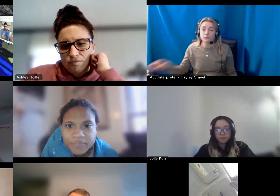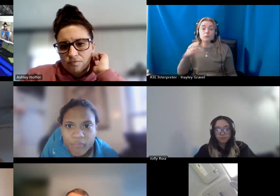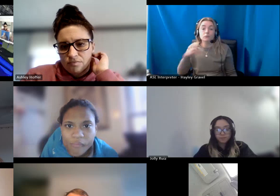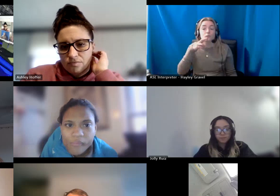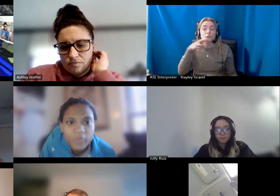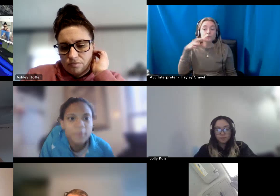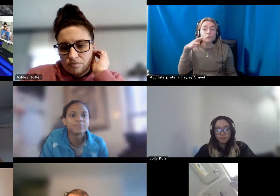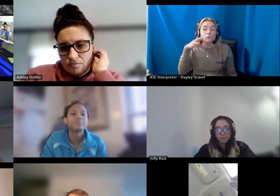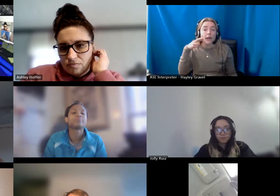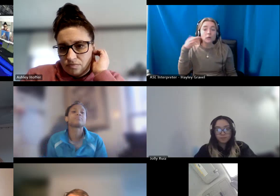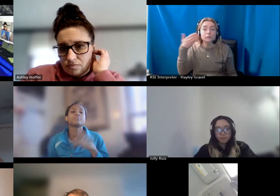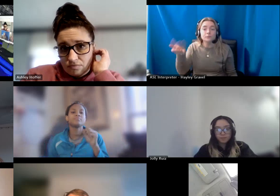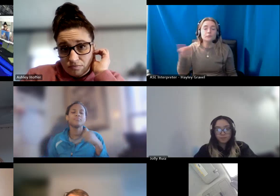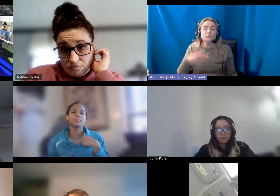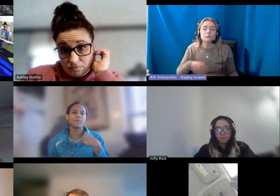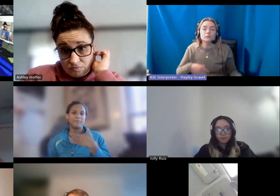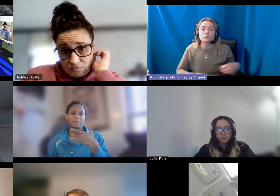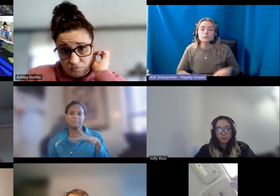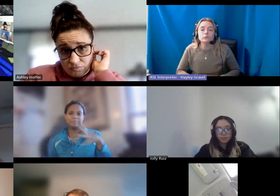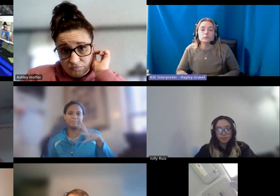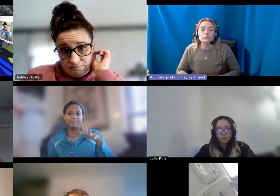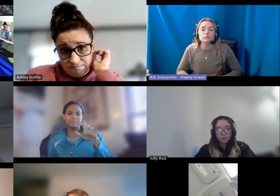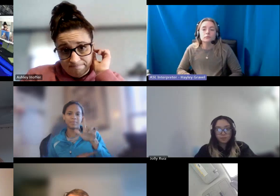Raquel, go ahead and share.